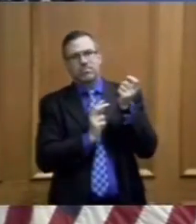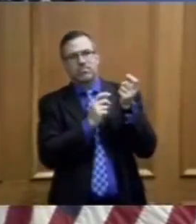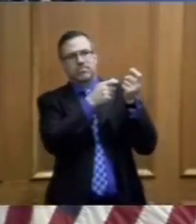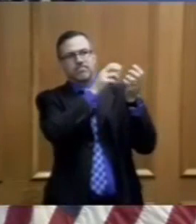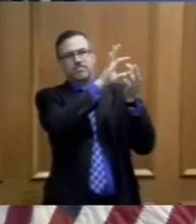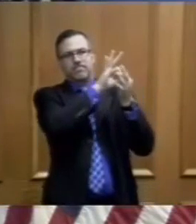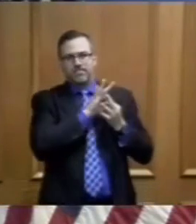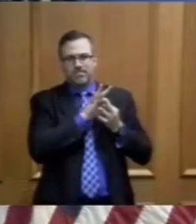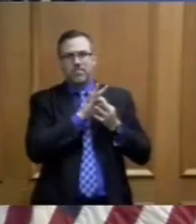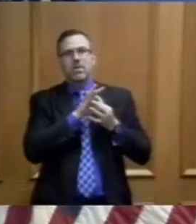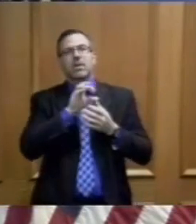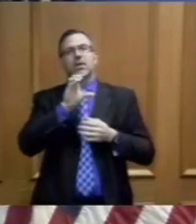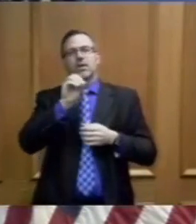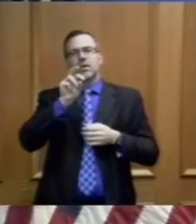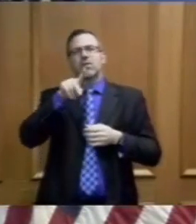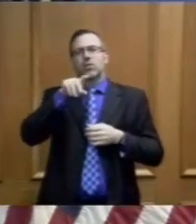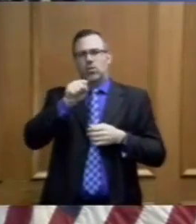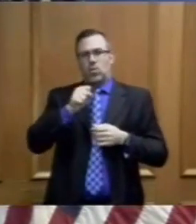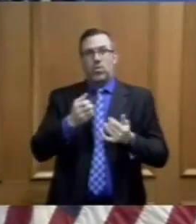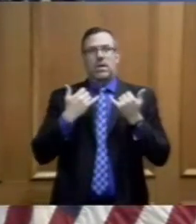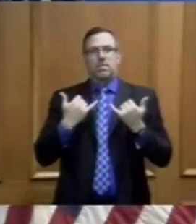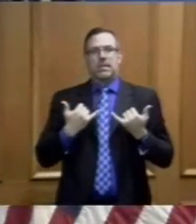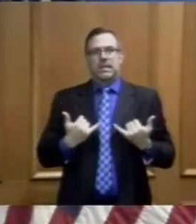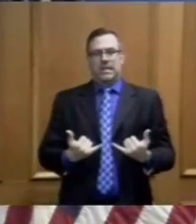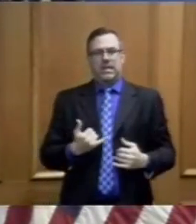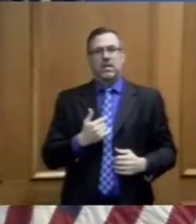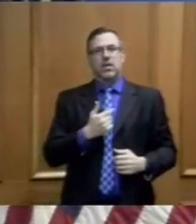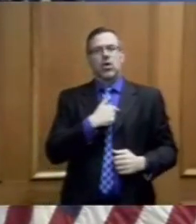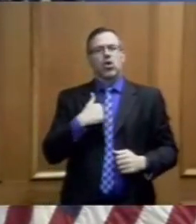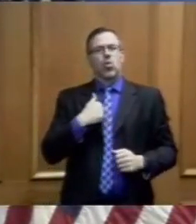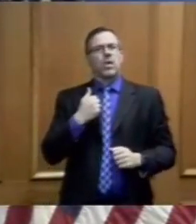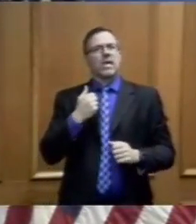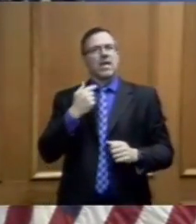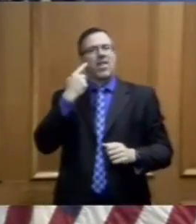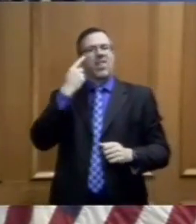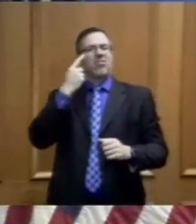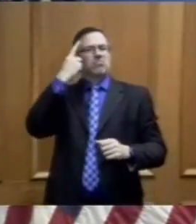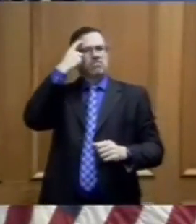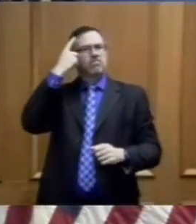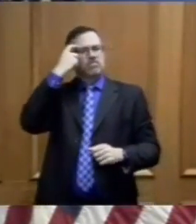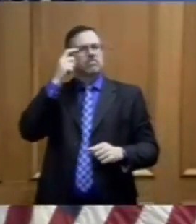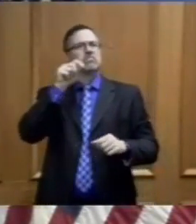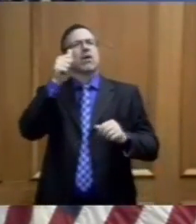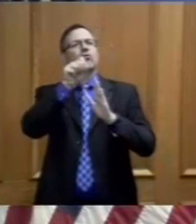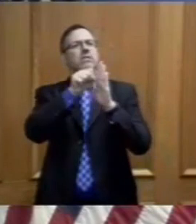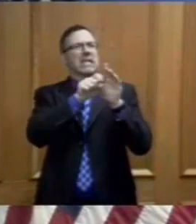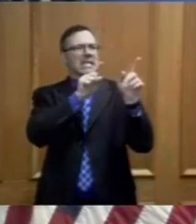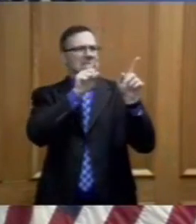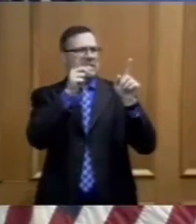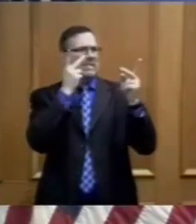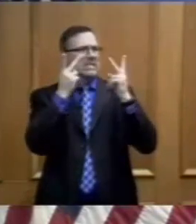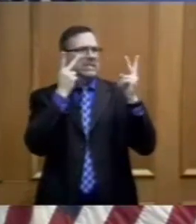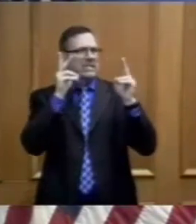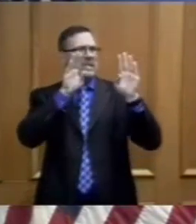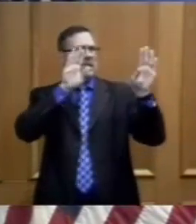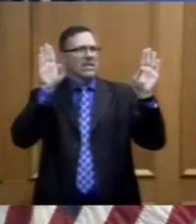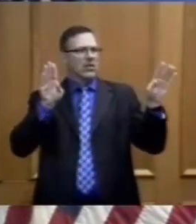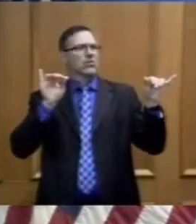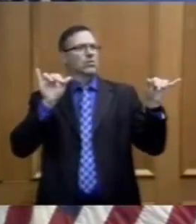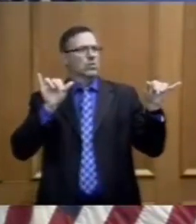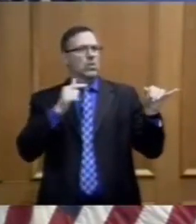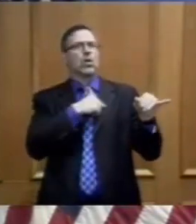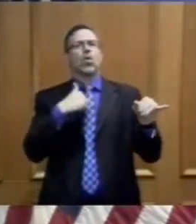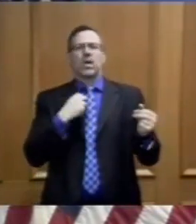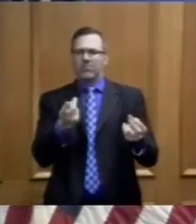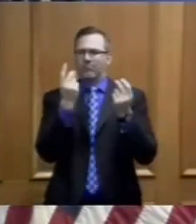we were somewhat far away from the need, but we could see the need arising based on what the other states were experiencing. So we immediately engaged the